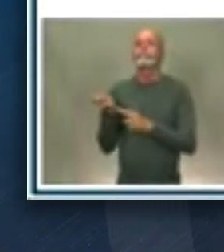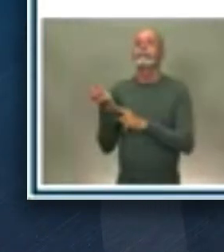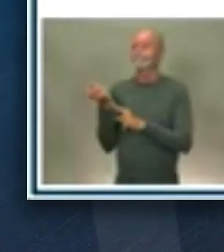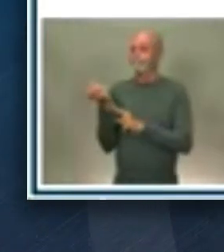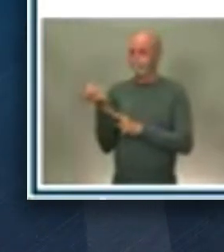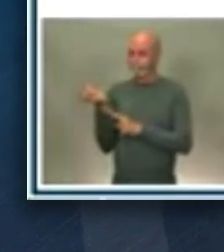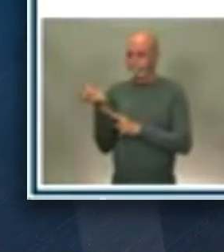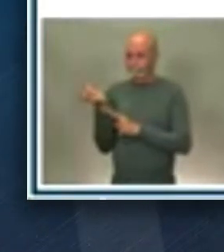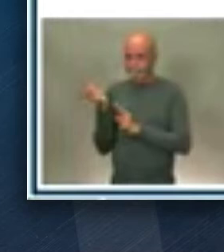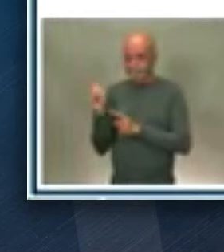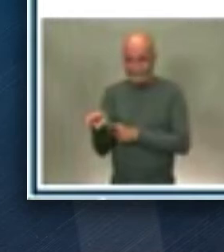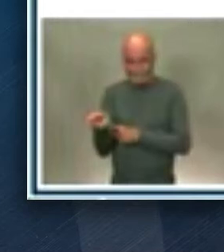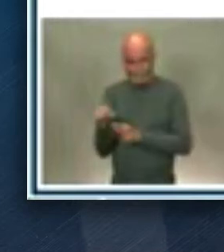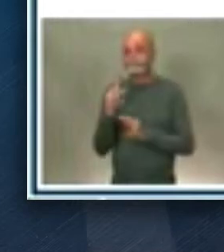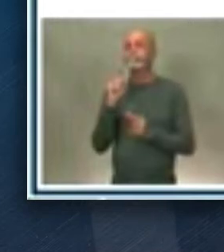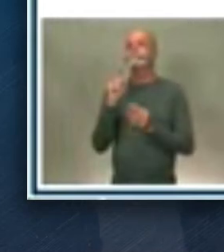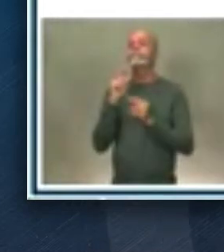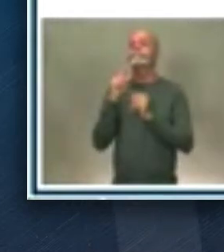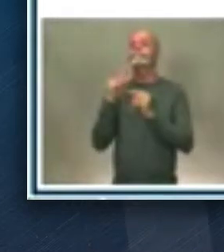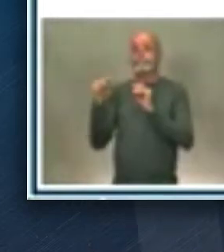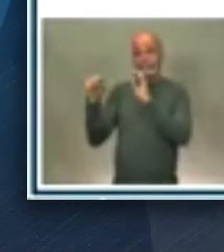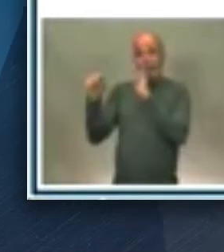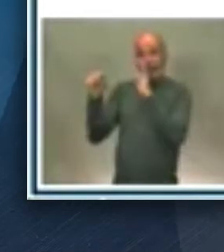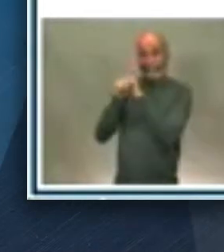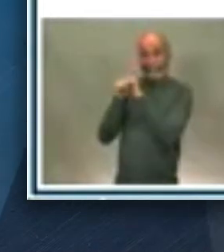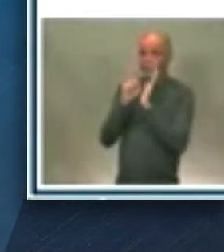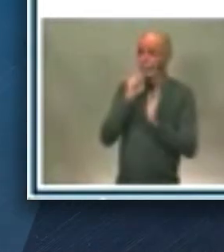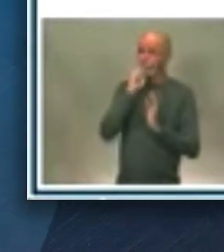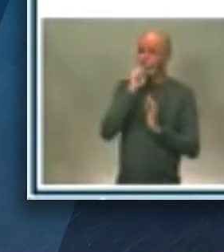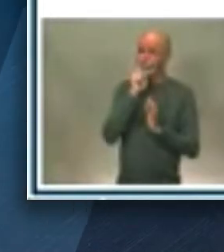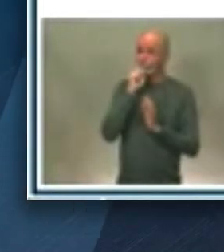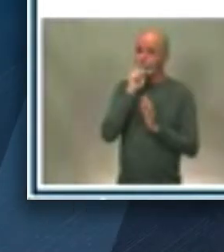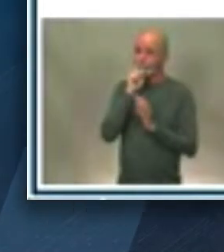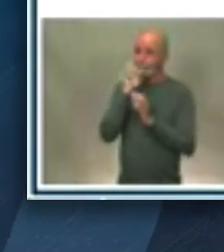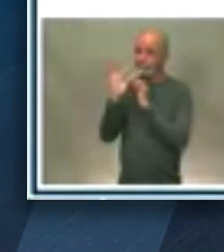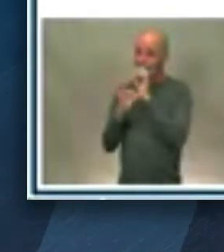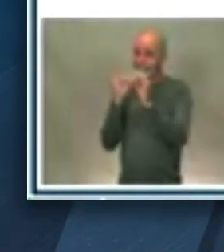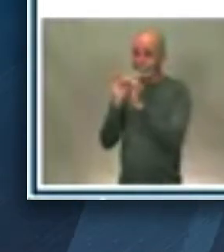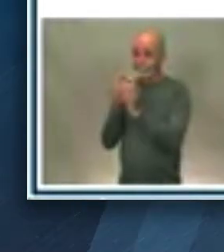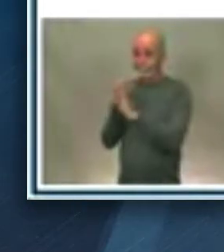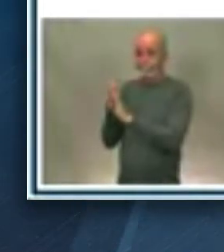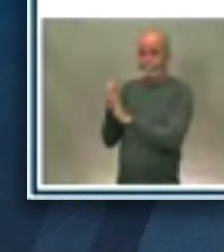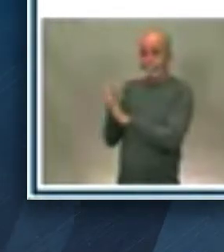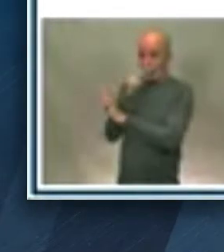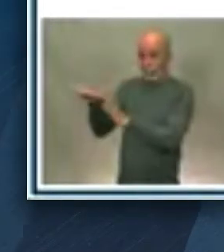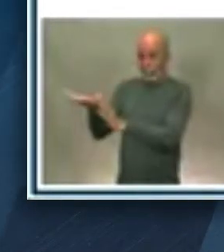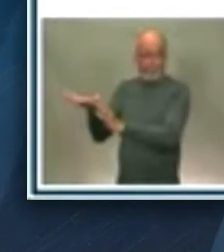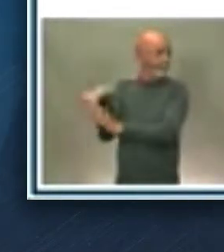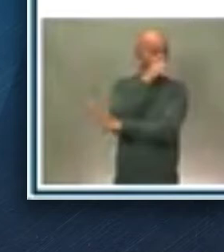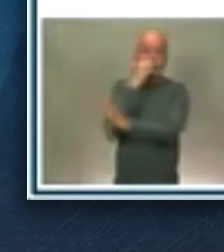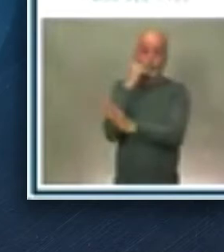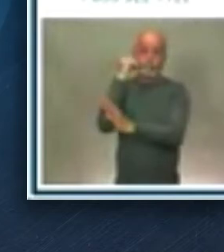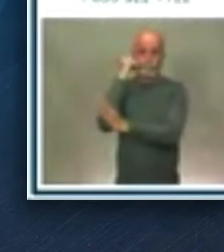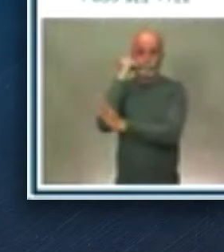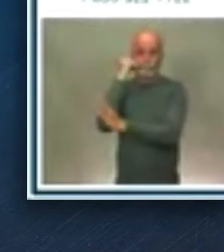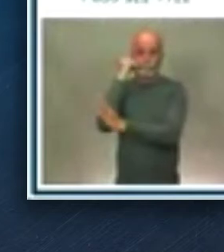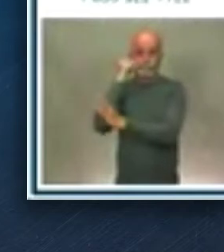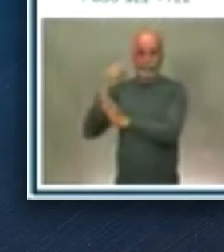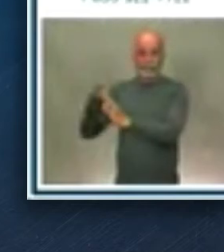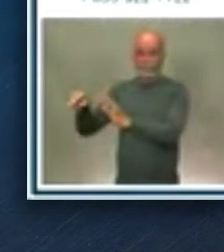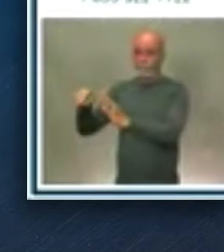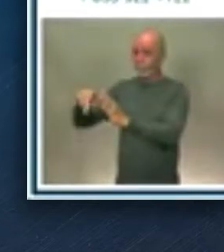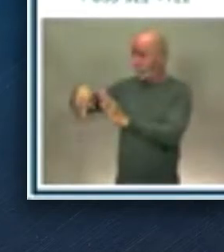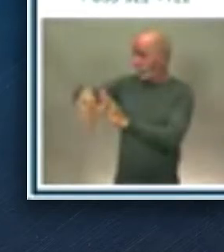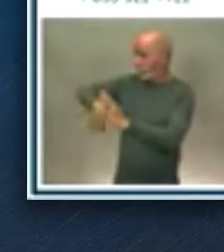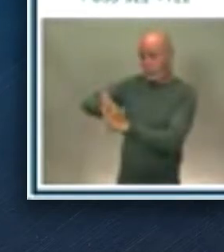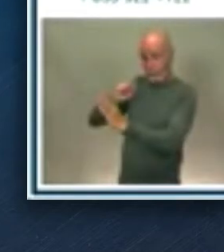you have to get a negative test before you can come out of that isolation period. So if you don't get a test, you have to continue to